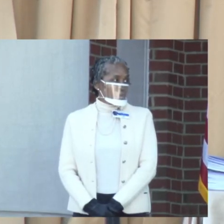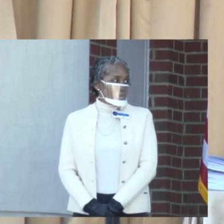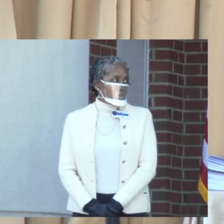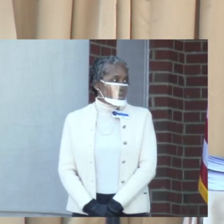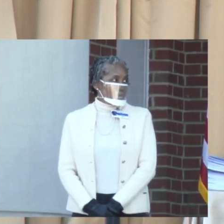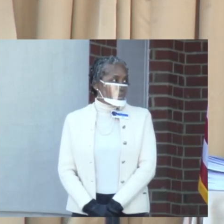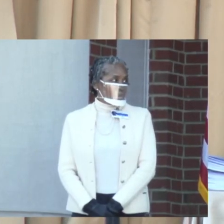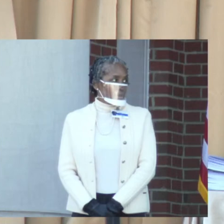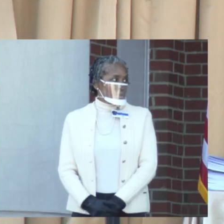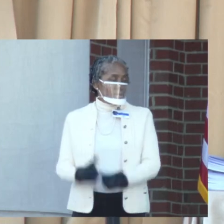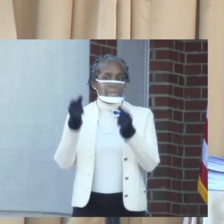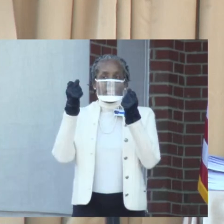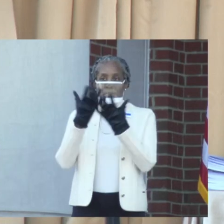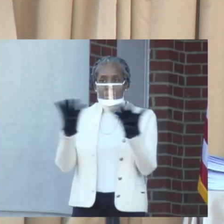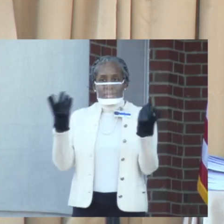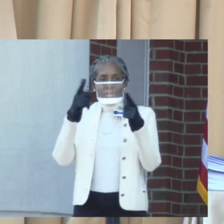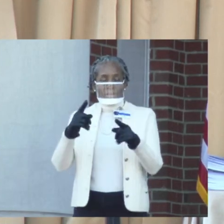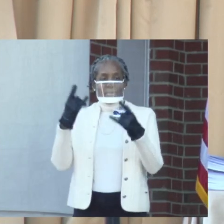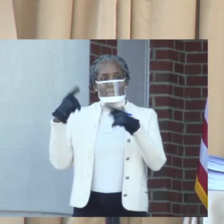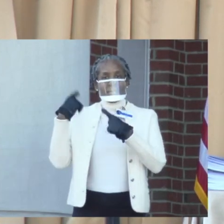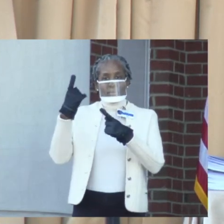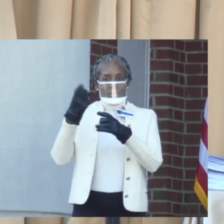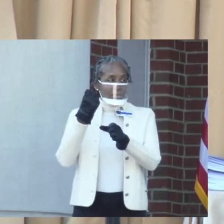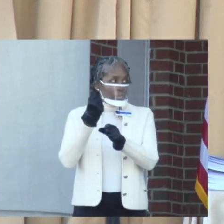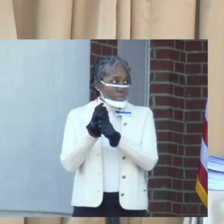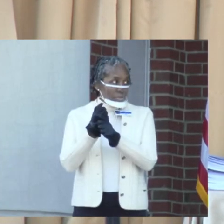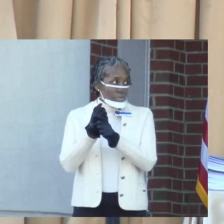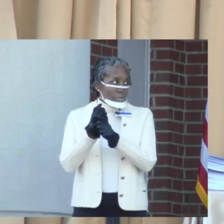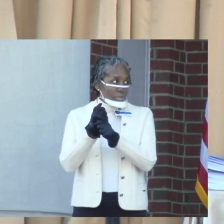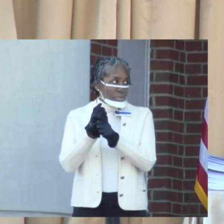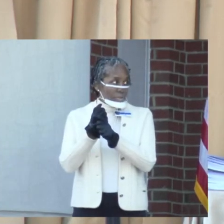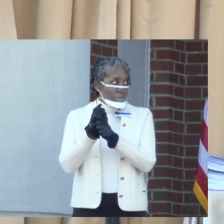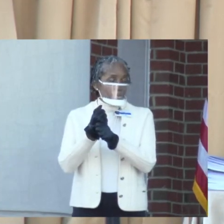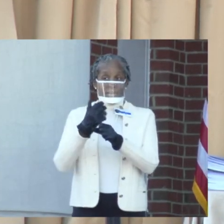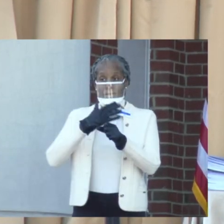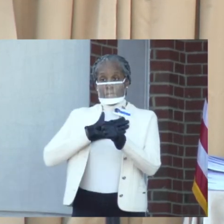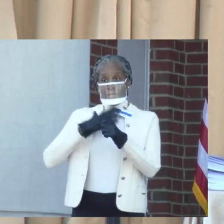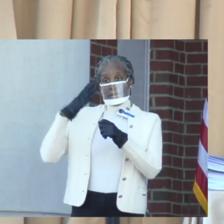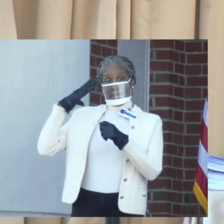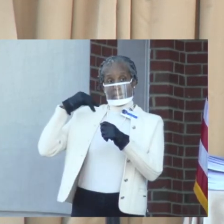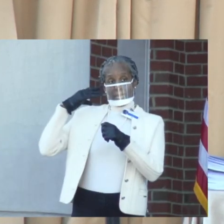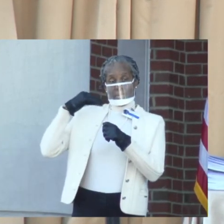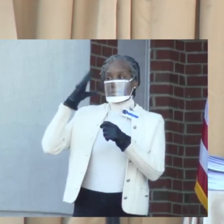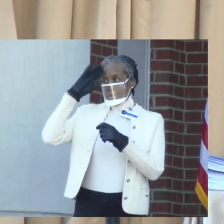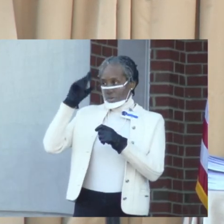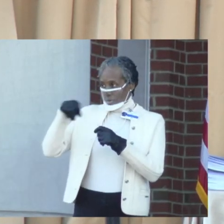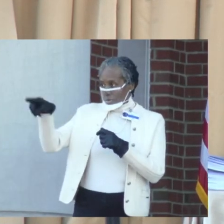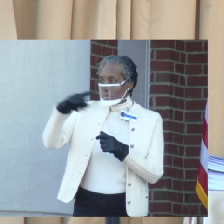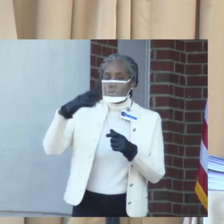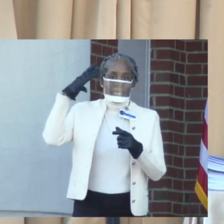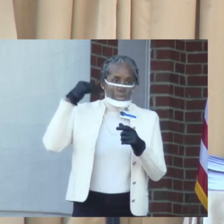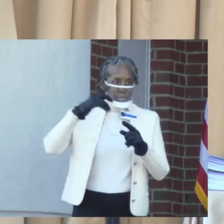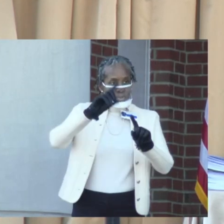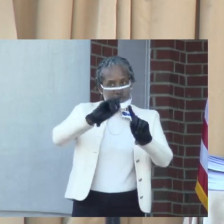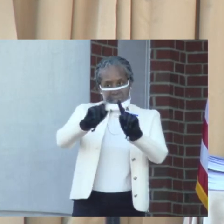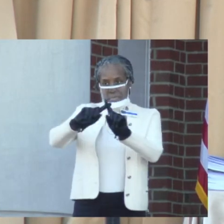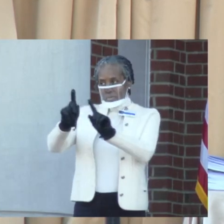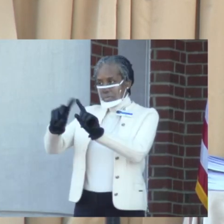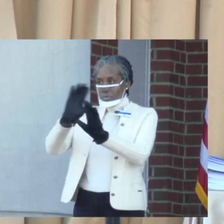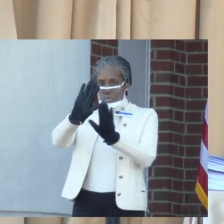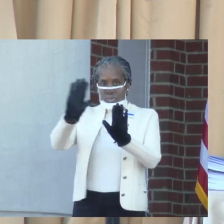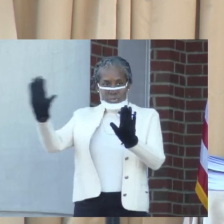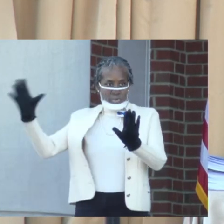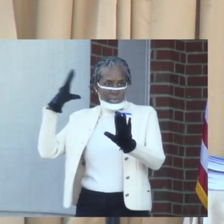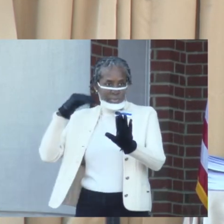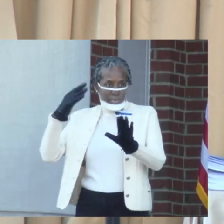A lot has happened this past year, and when I think about my own experience, I'm looking at you and thinking of your own unique